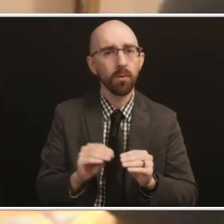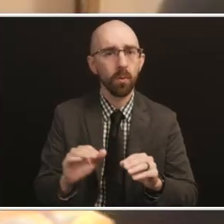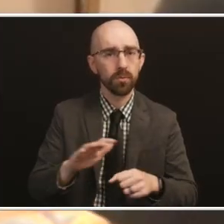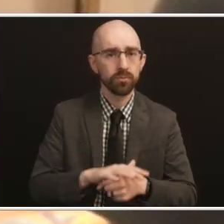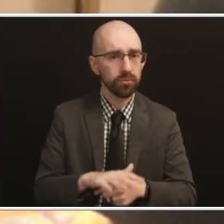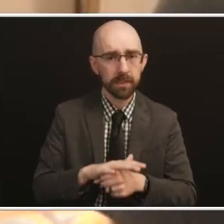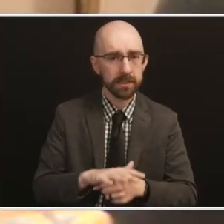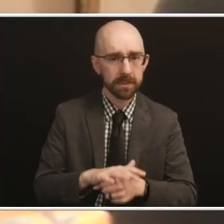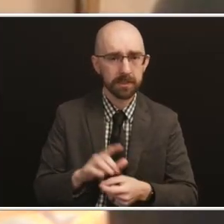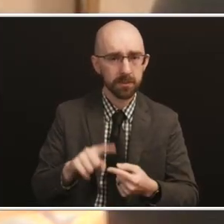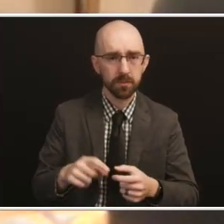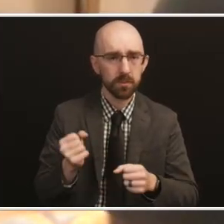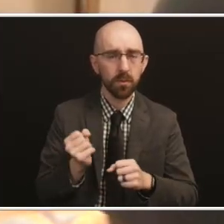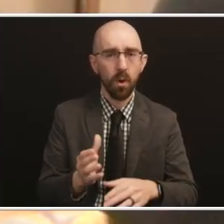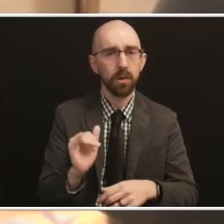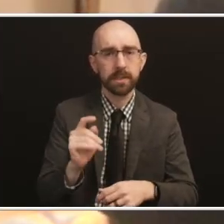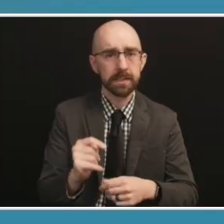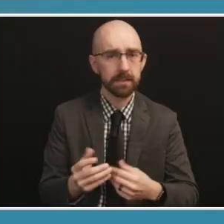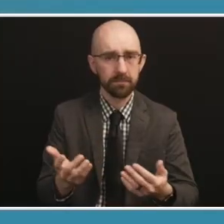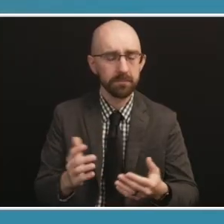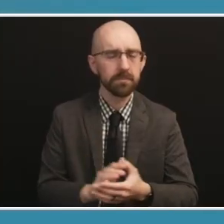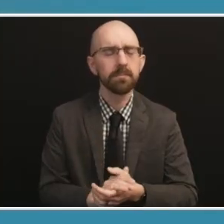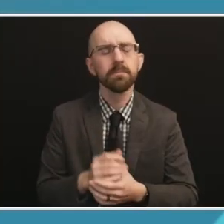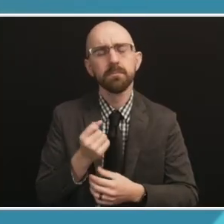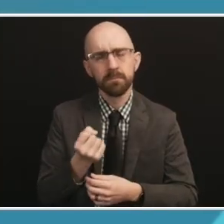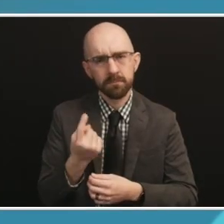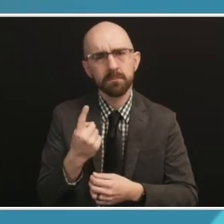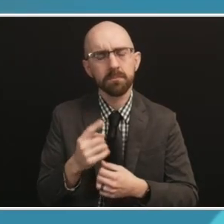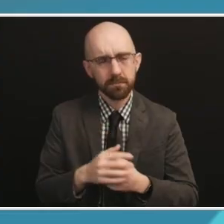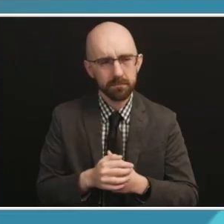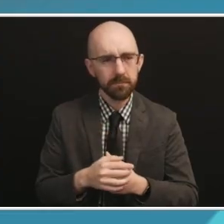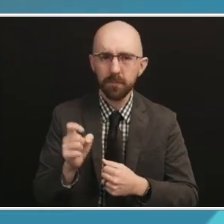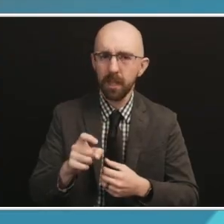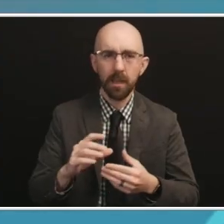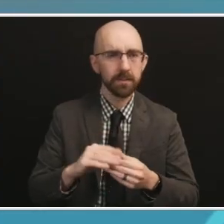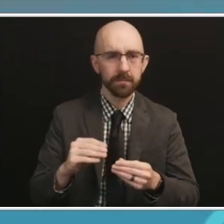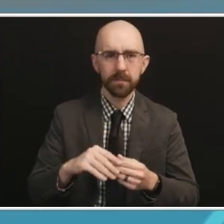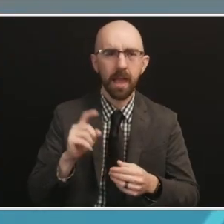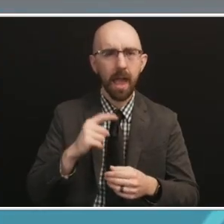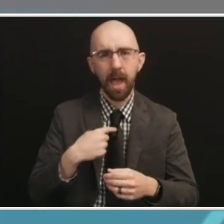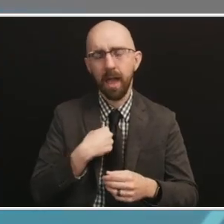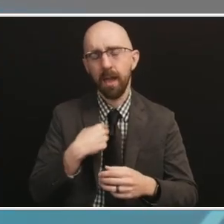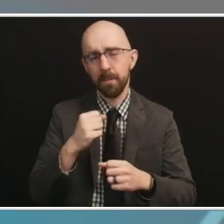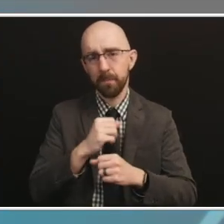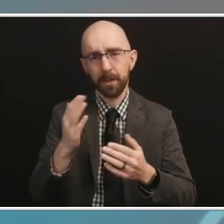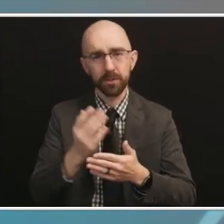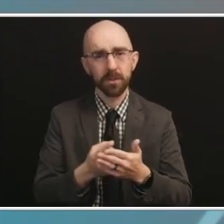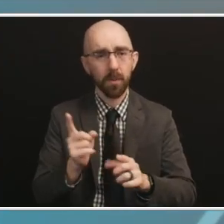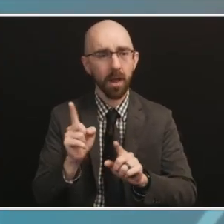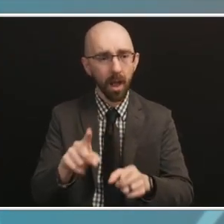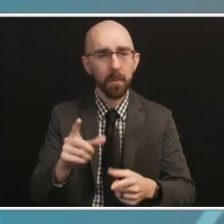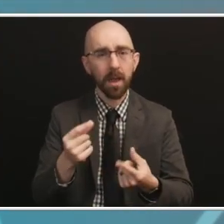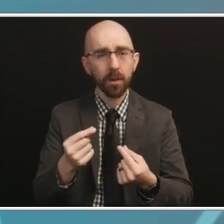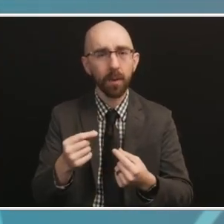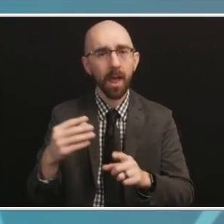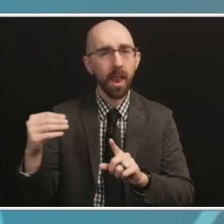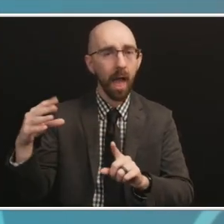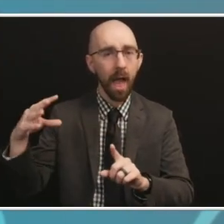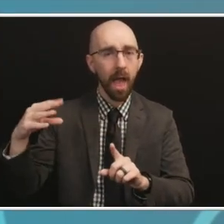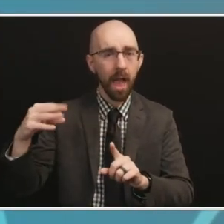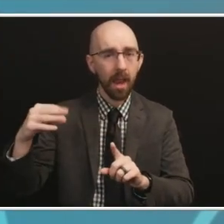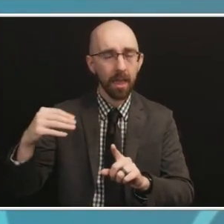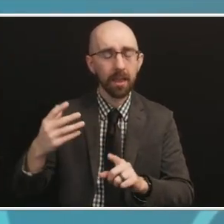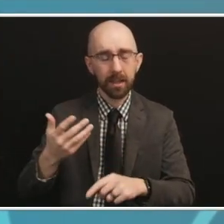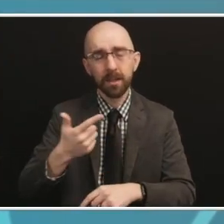to make one happen. Got it. You know, I got to say, I was picturing someone coming in and doing a strobe light because